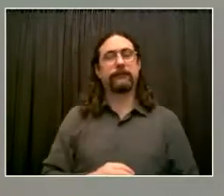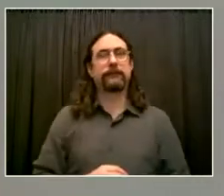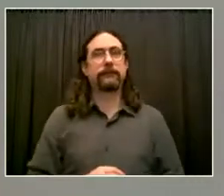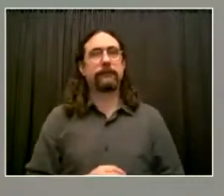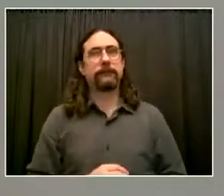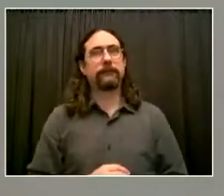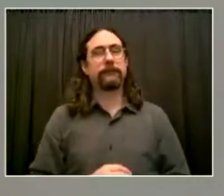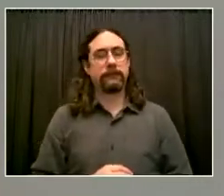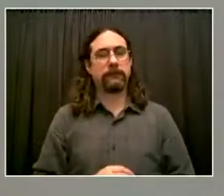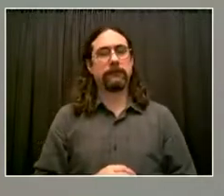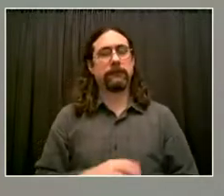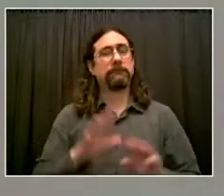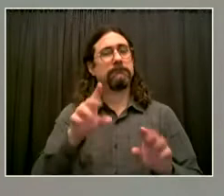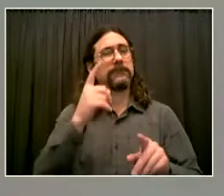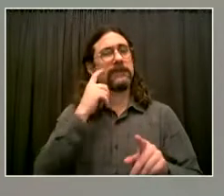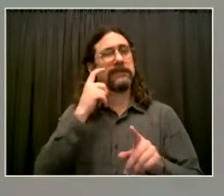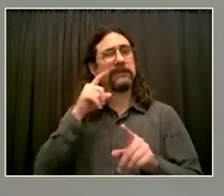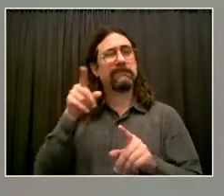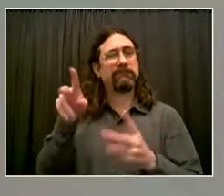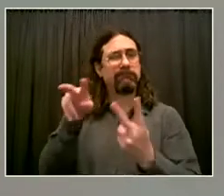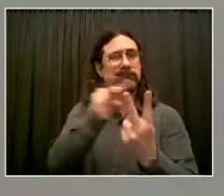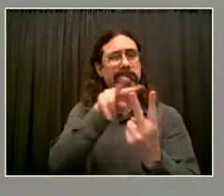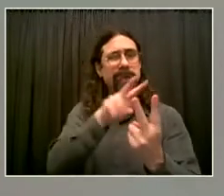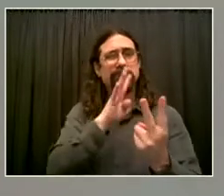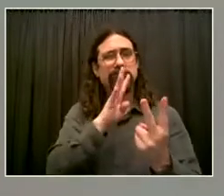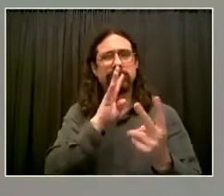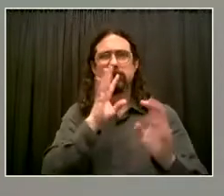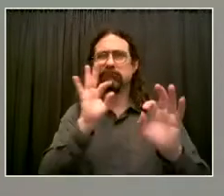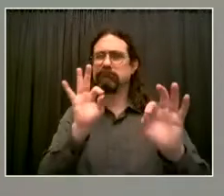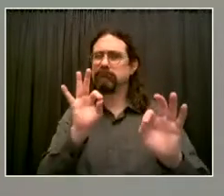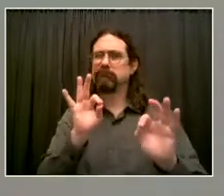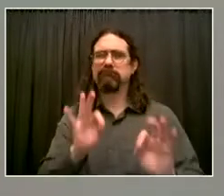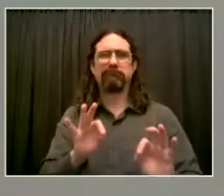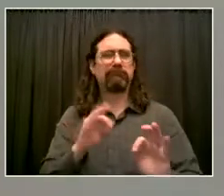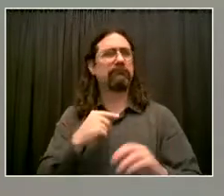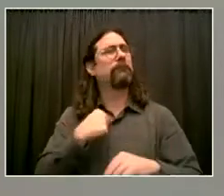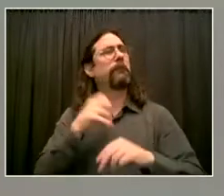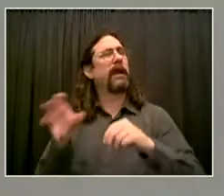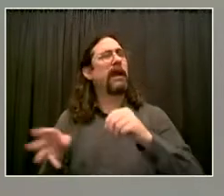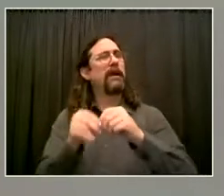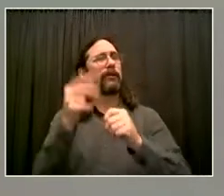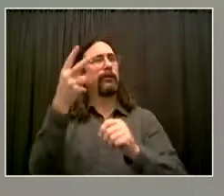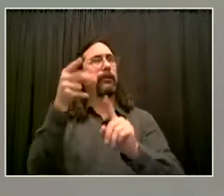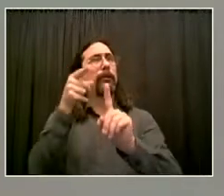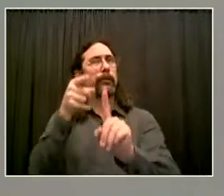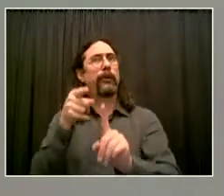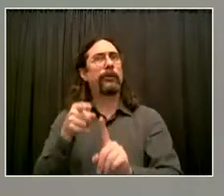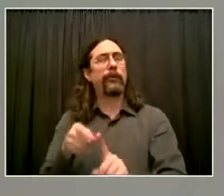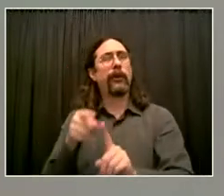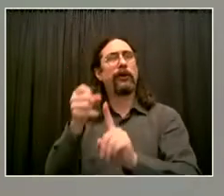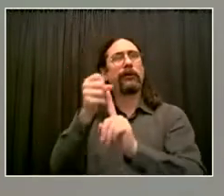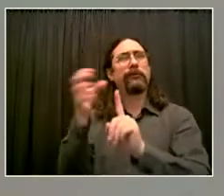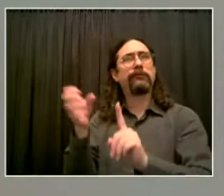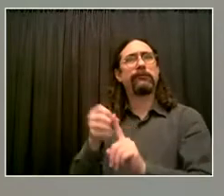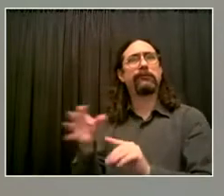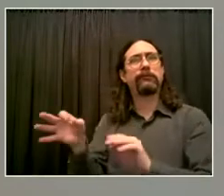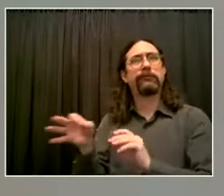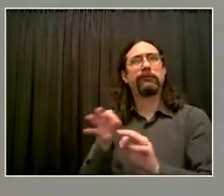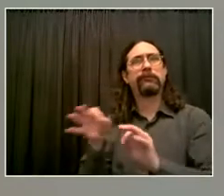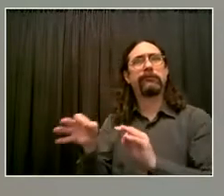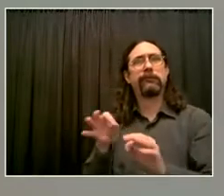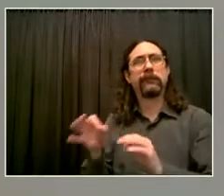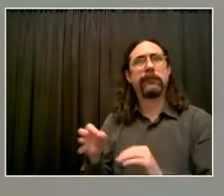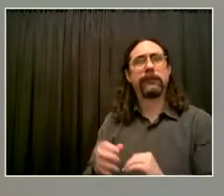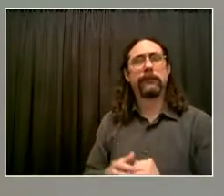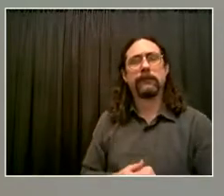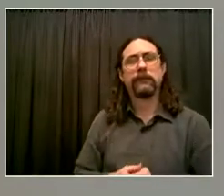into just briefly a little bit more detail about. One is what Dr. Choksi said about the analyses that we're doing. Just to reassure you, this is an analysis